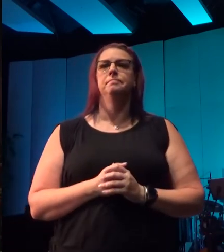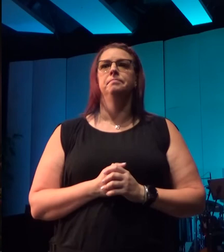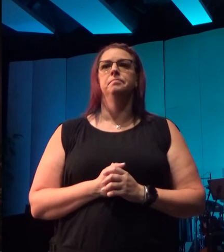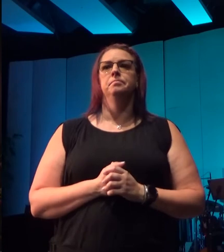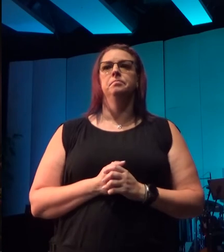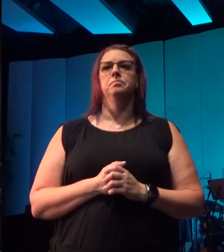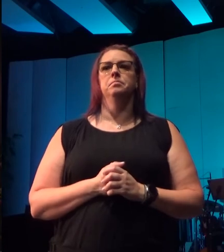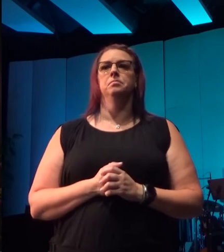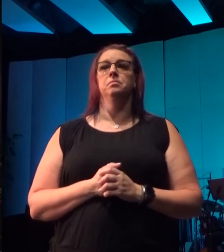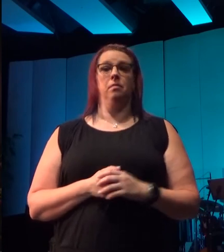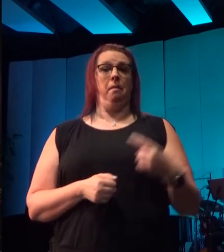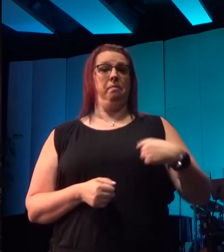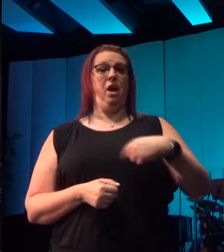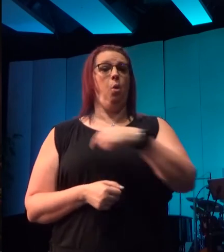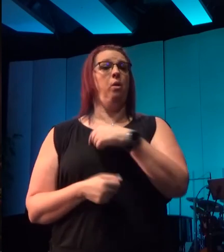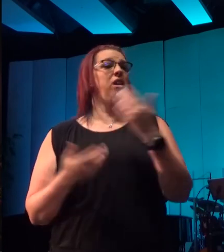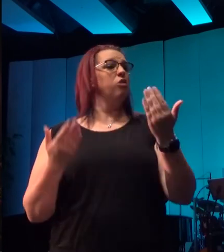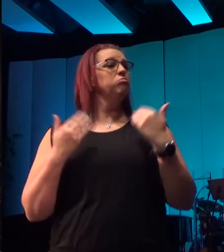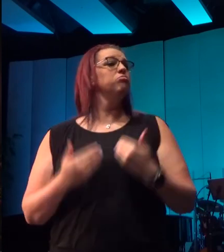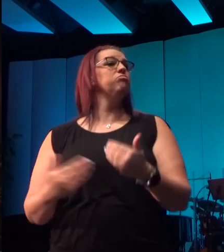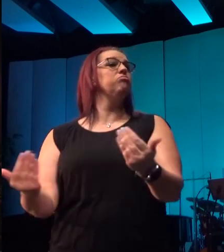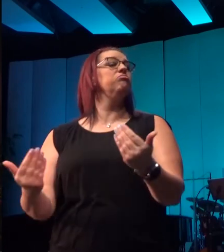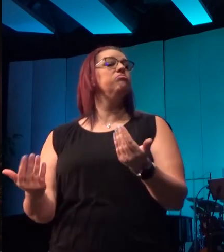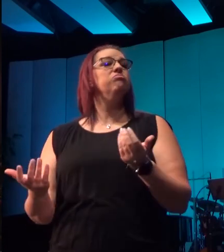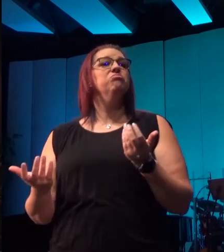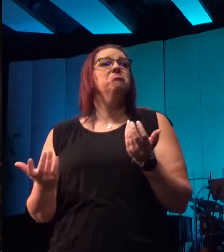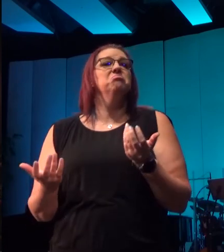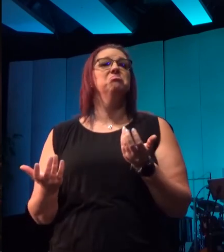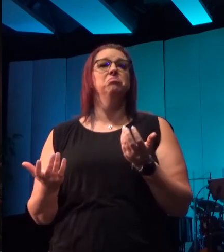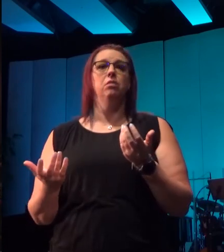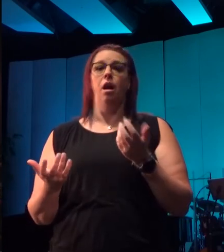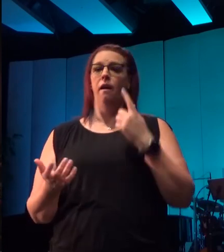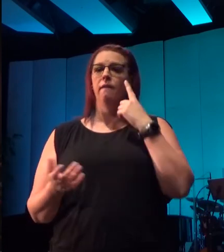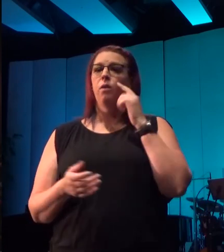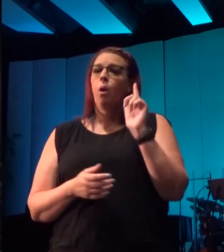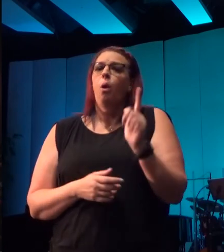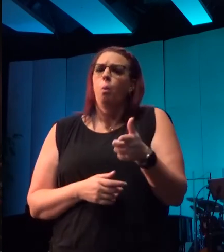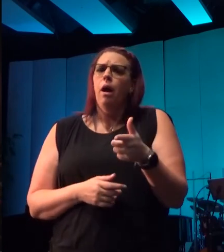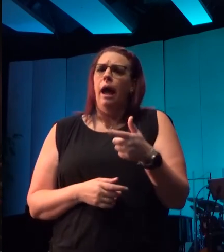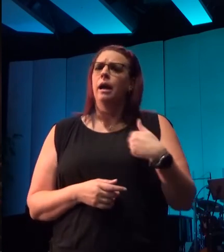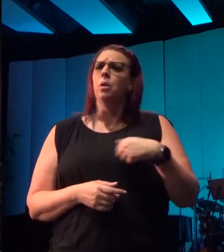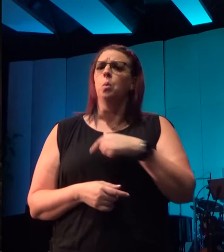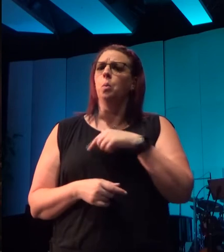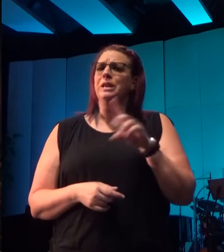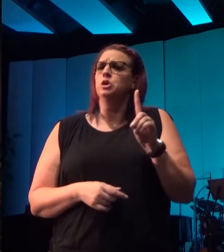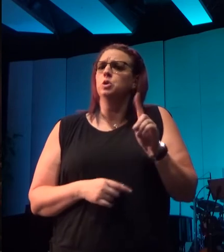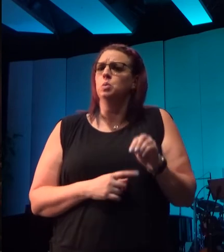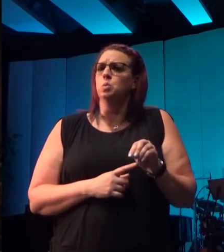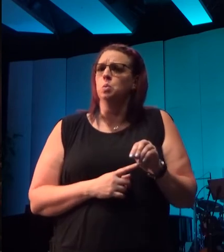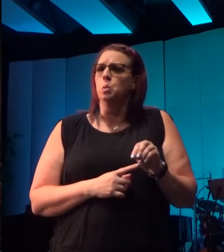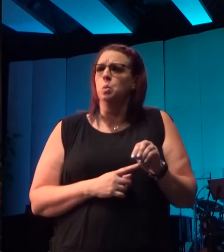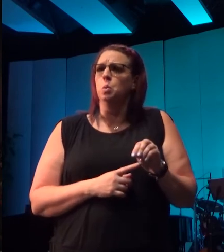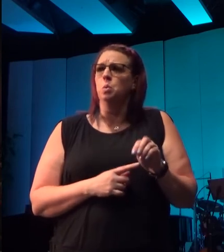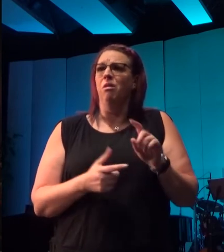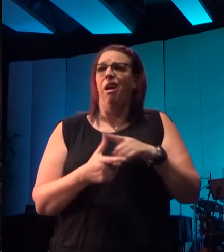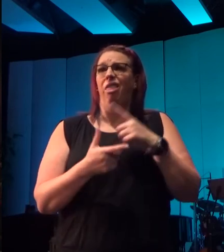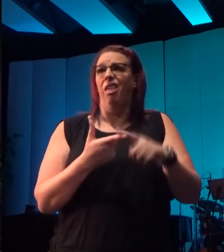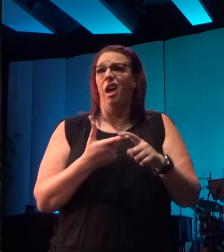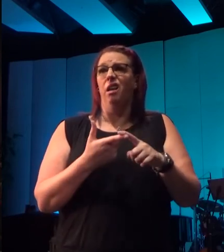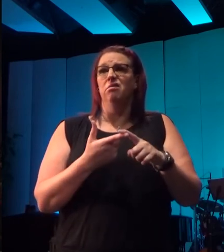and that we can just go our merry way. And for a while we do those things until they fall short.